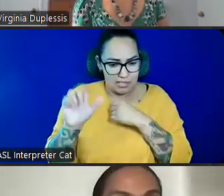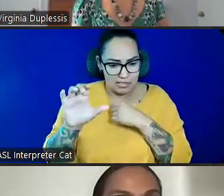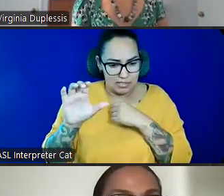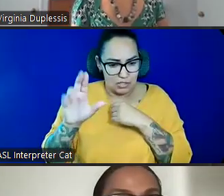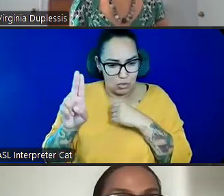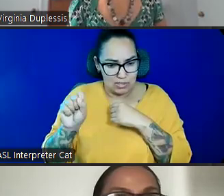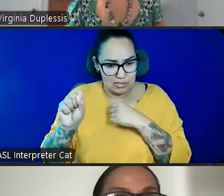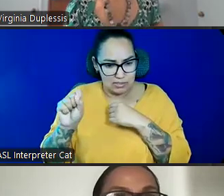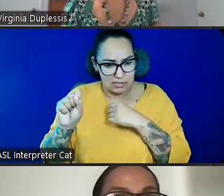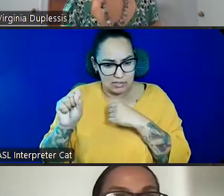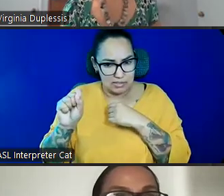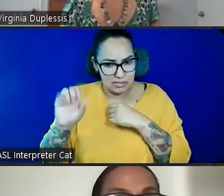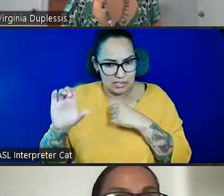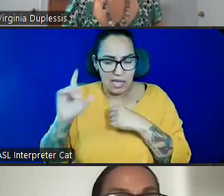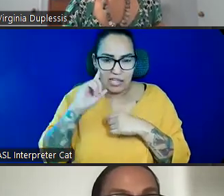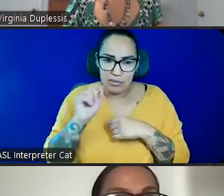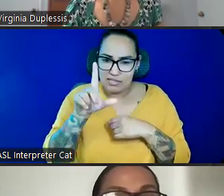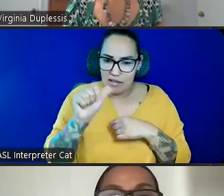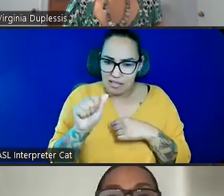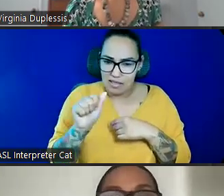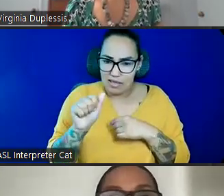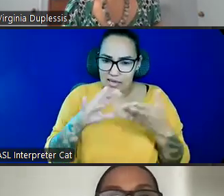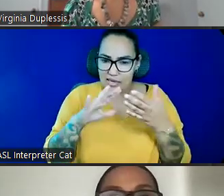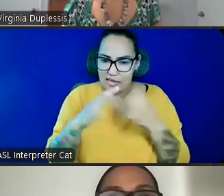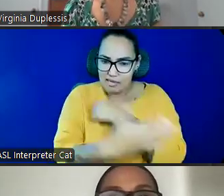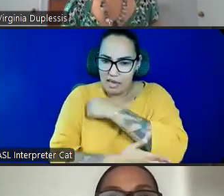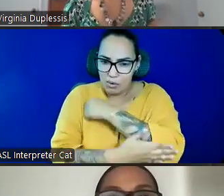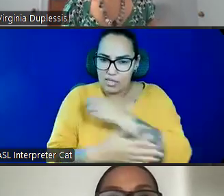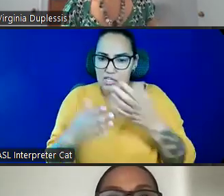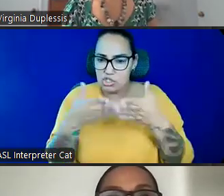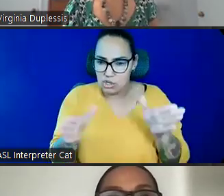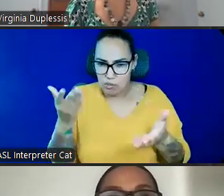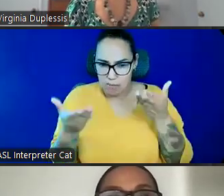LACUSC. I believe it was LA County General, maybe. And